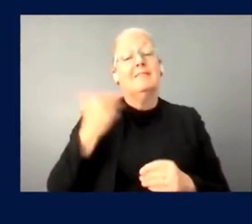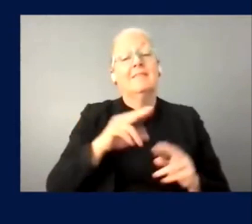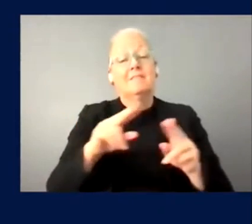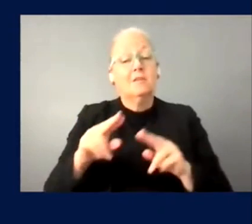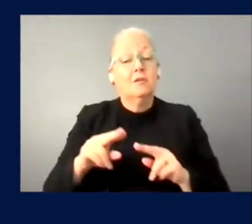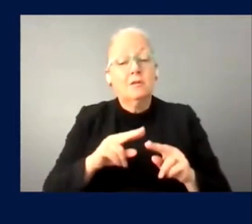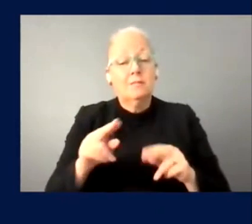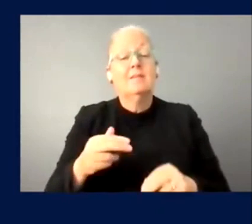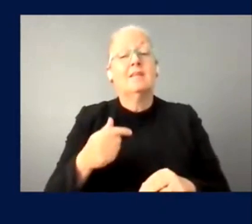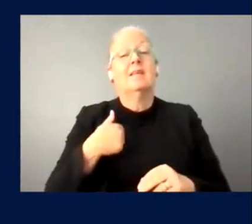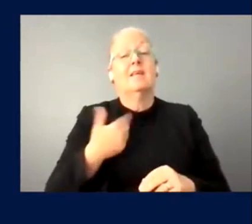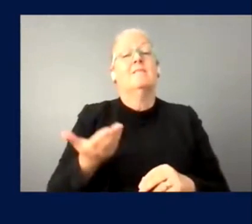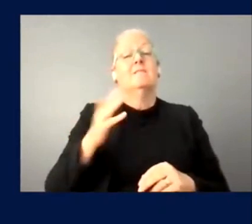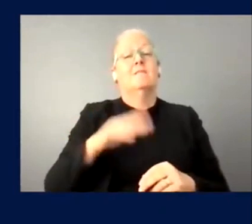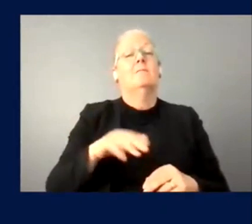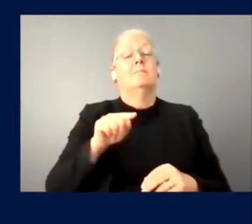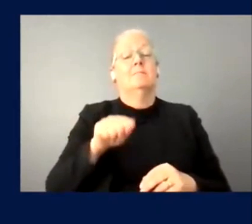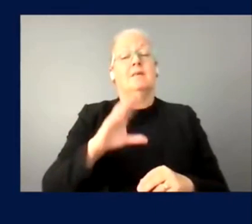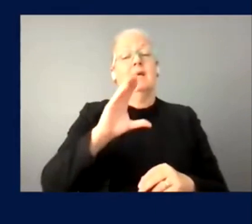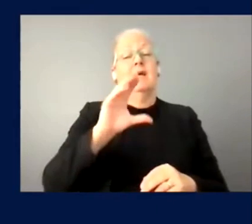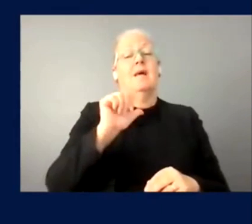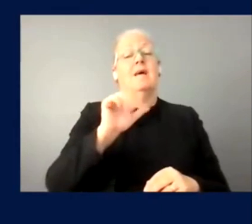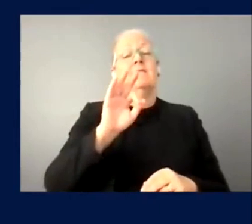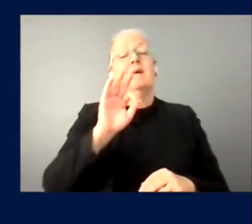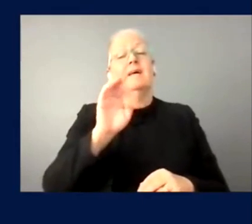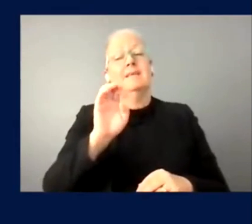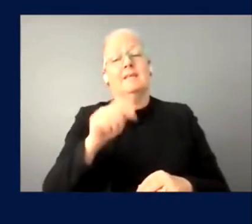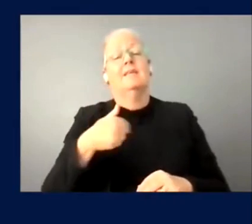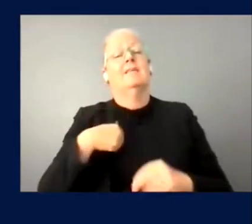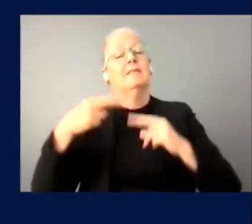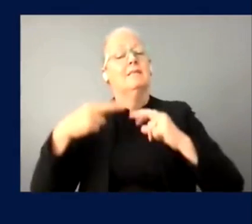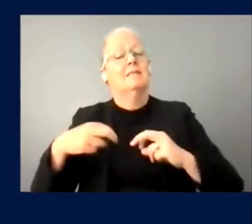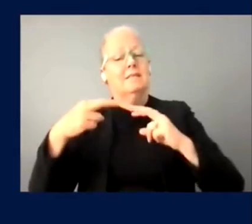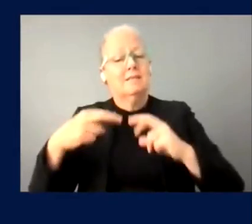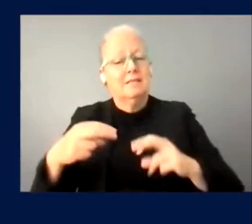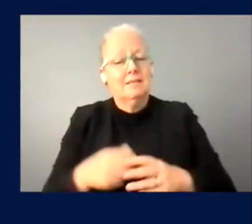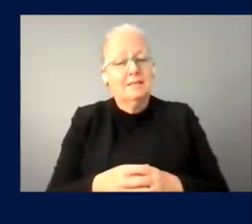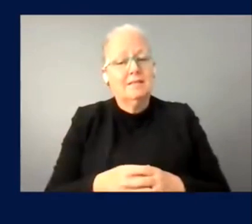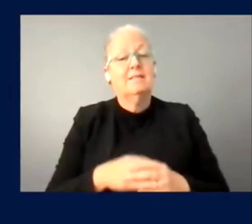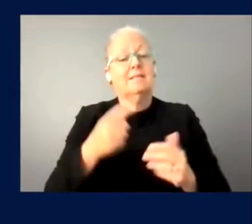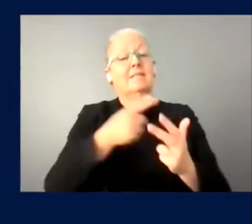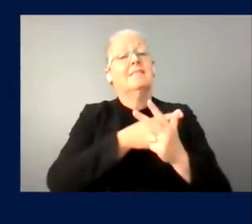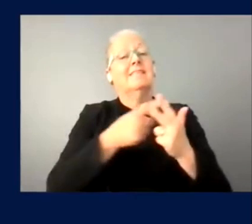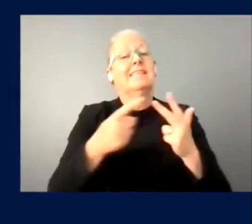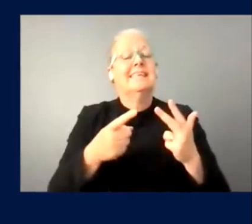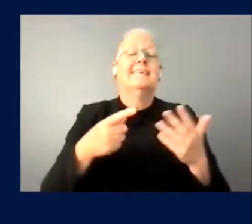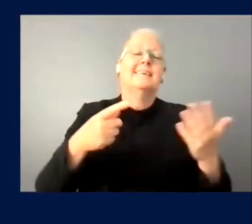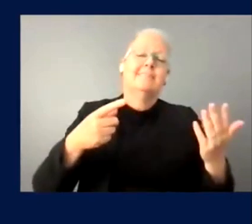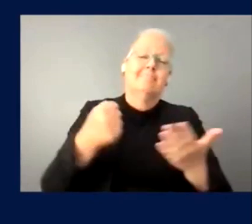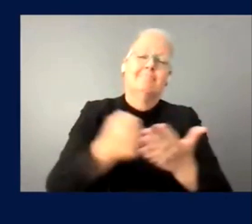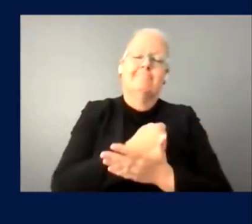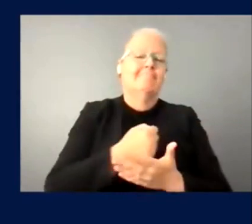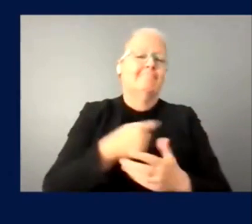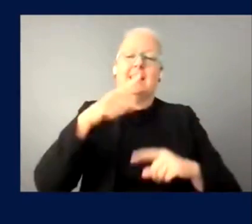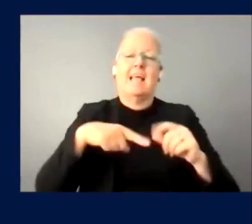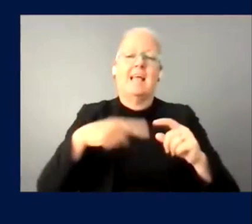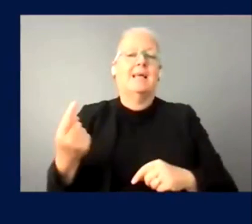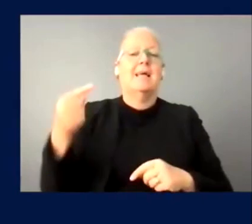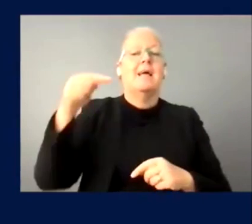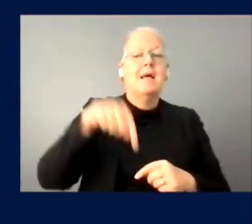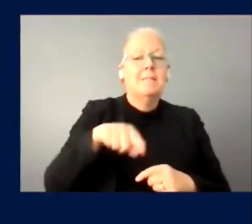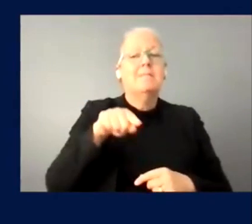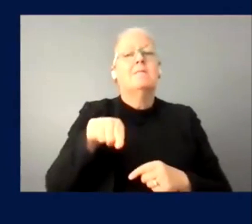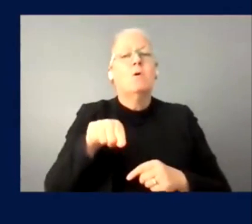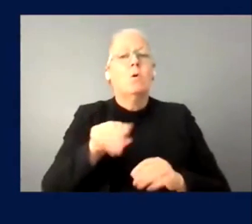officer. Sadly, Faker, Yanis and Paul couldn't join today for the Q&A, but